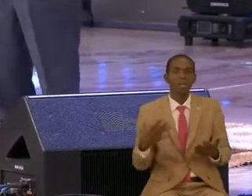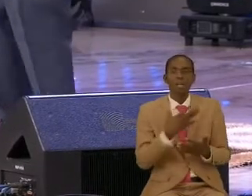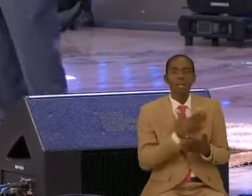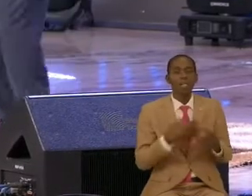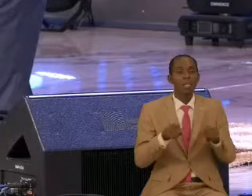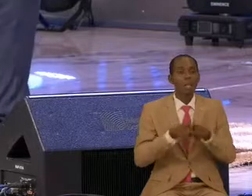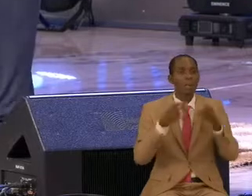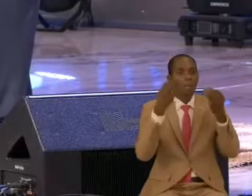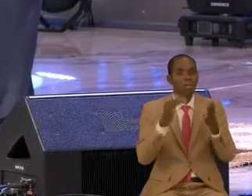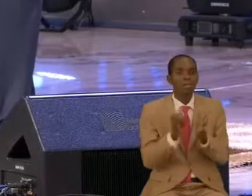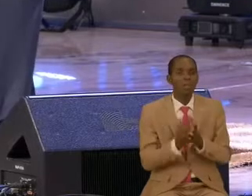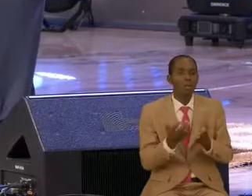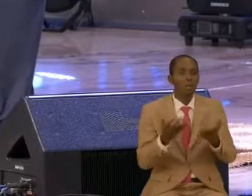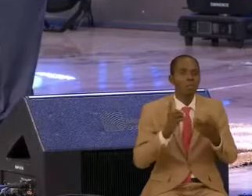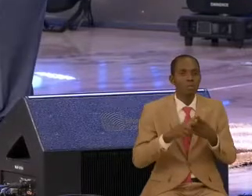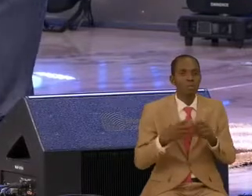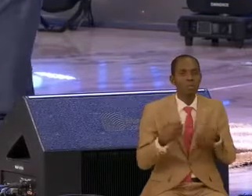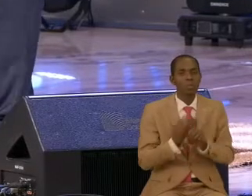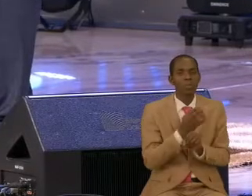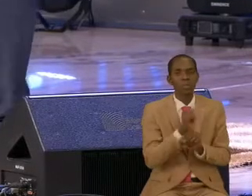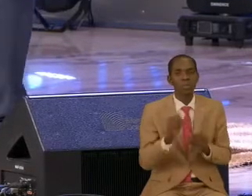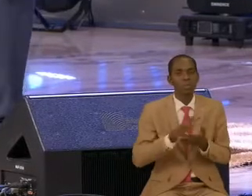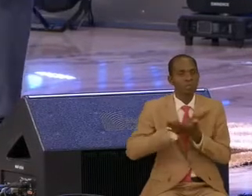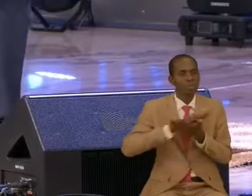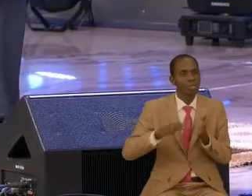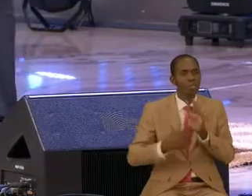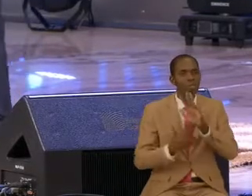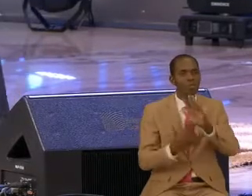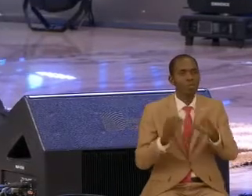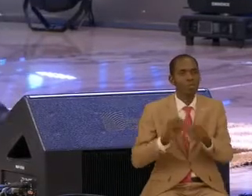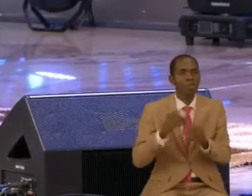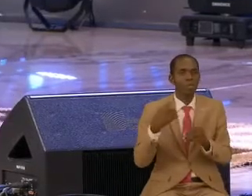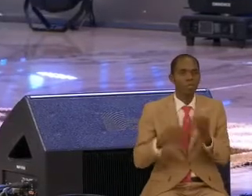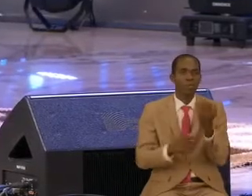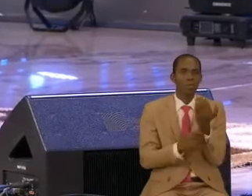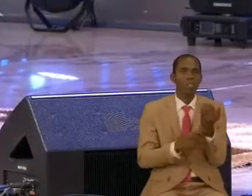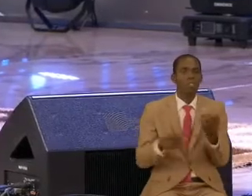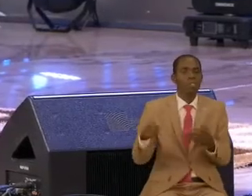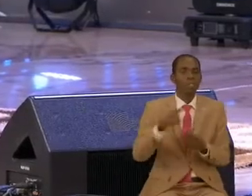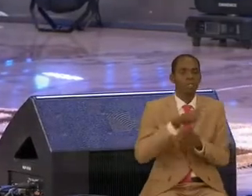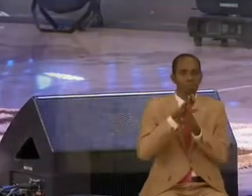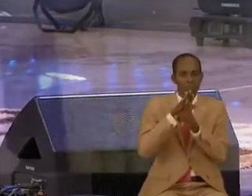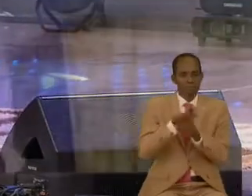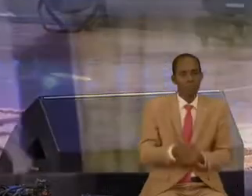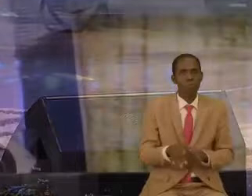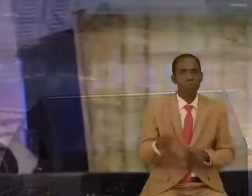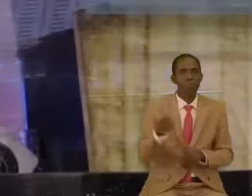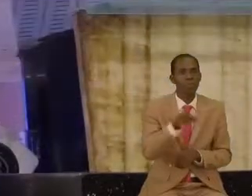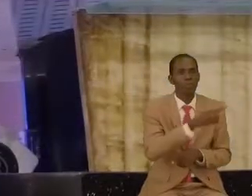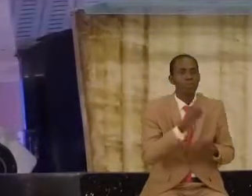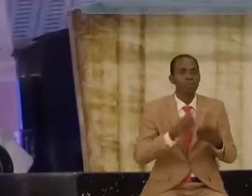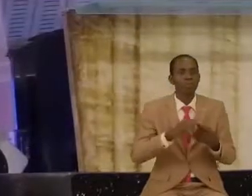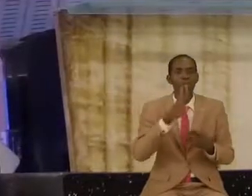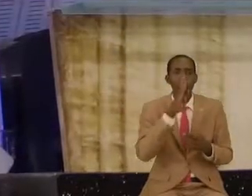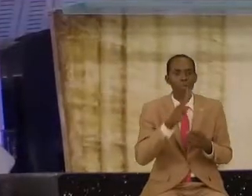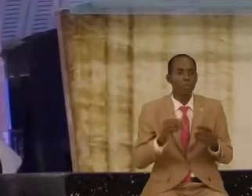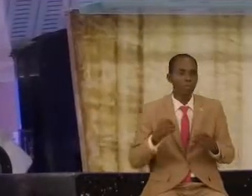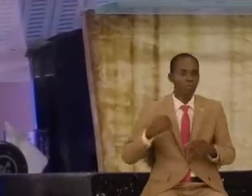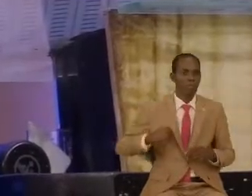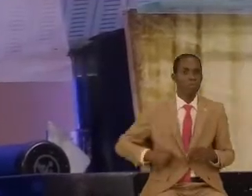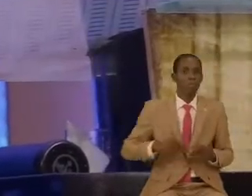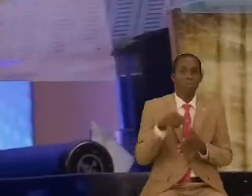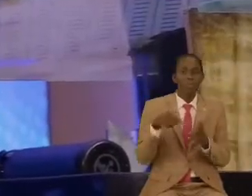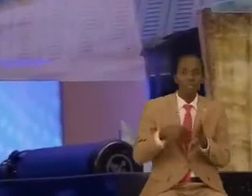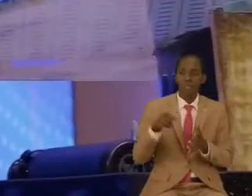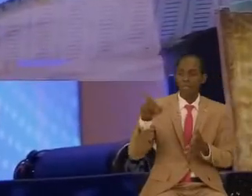desire to make a fair show in the flesh, they constrain you to be circumcised. These Galatians